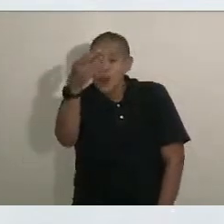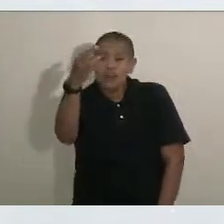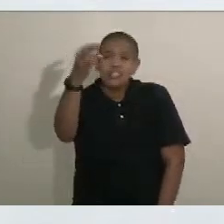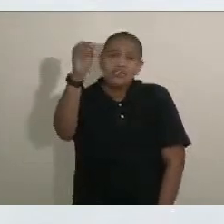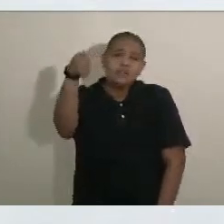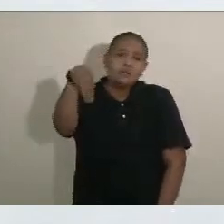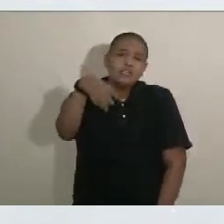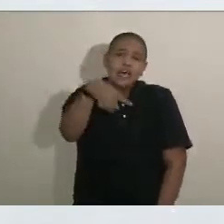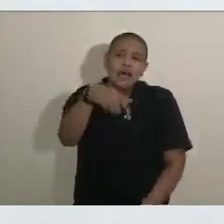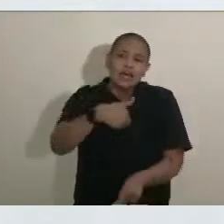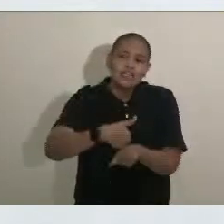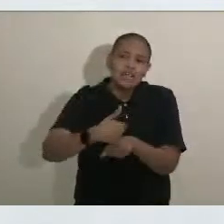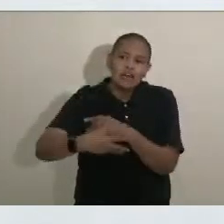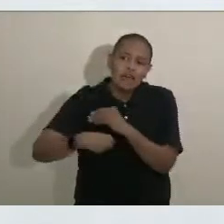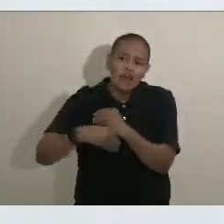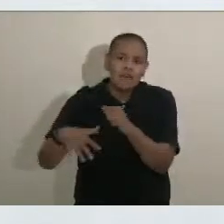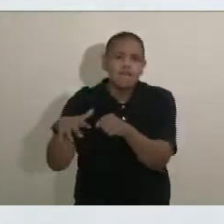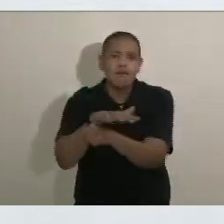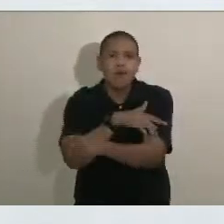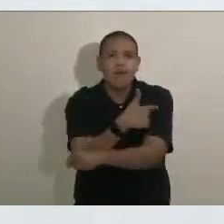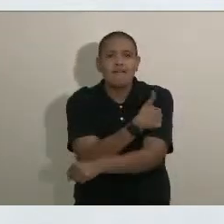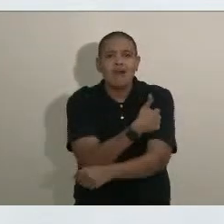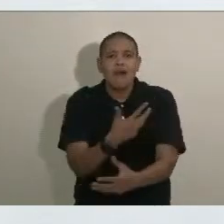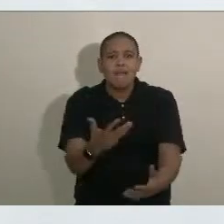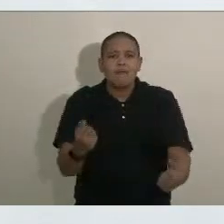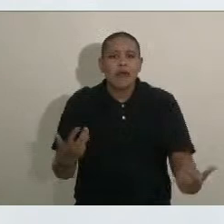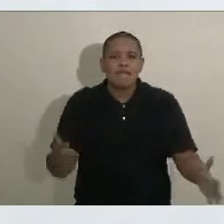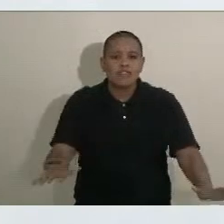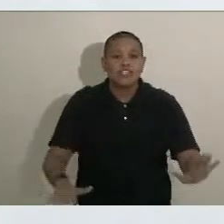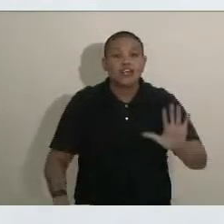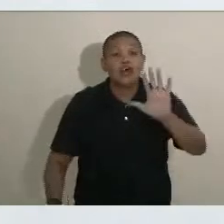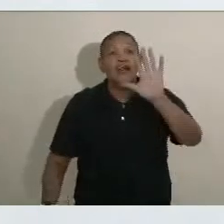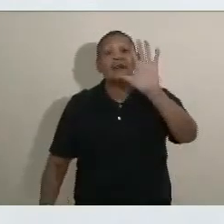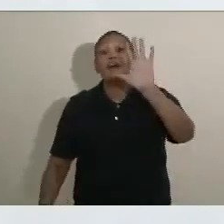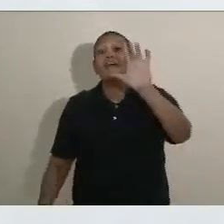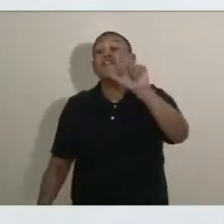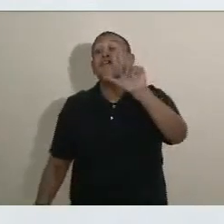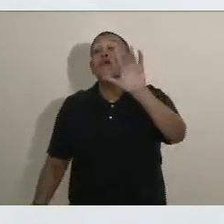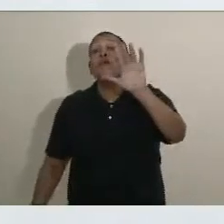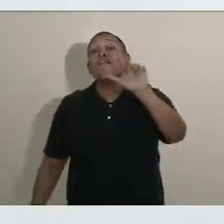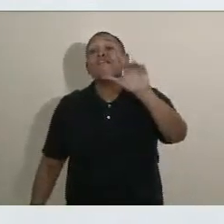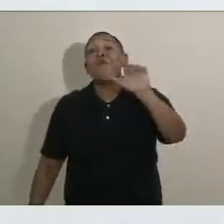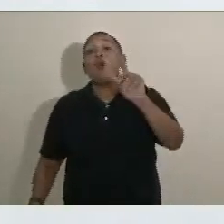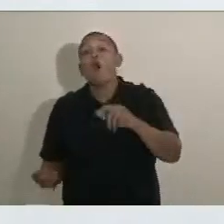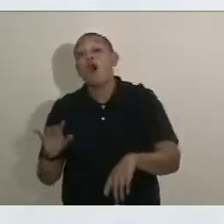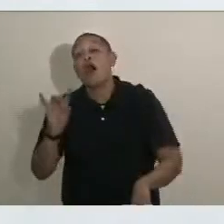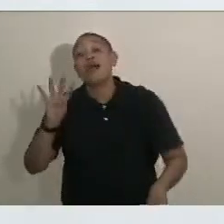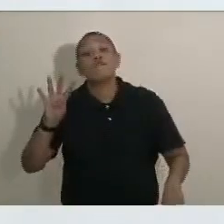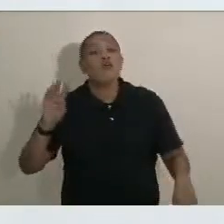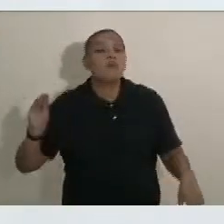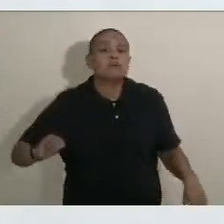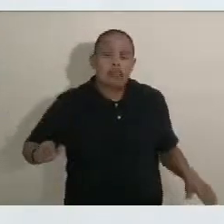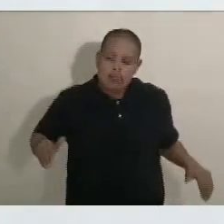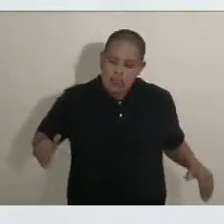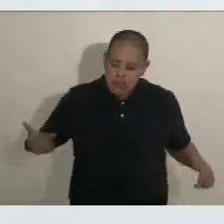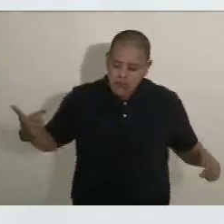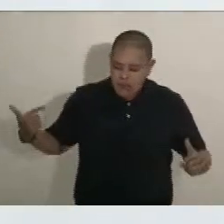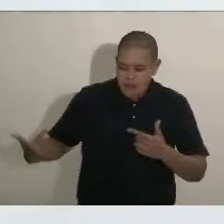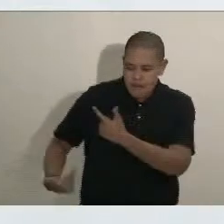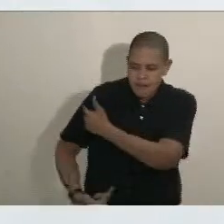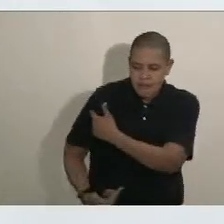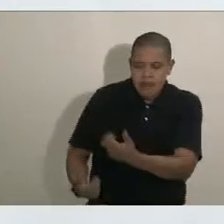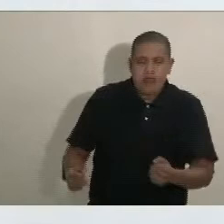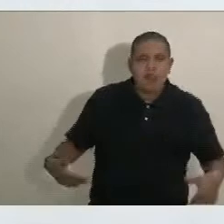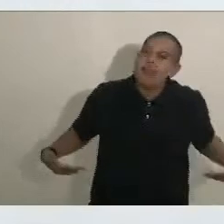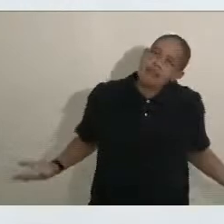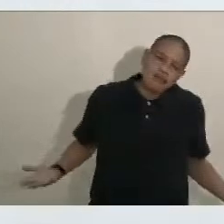16% are fully vaccinated, and 51 or 84% are unvaccinated. And it reflects